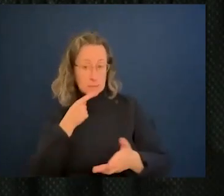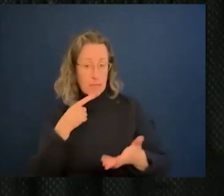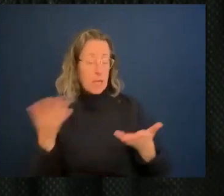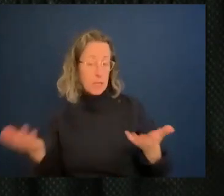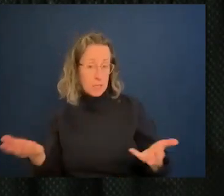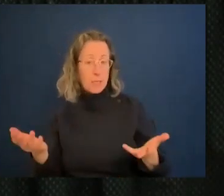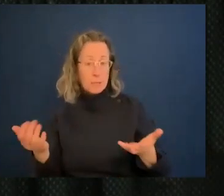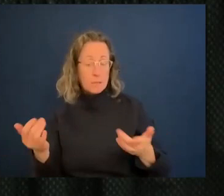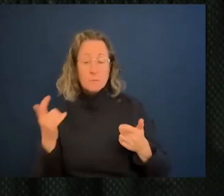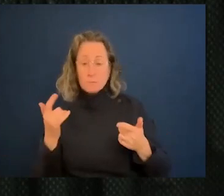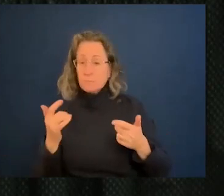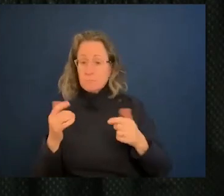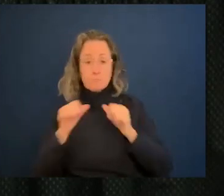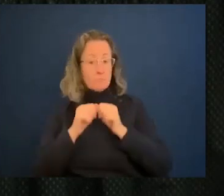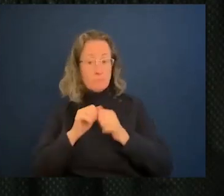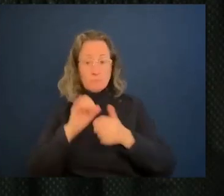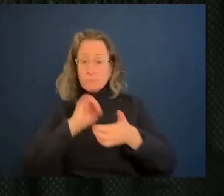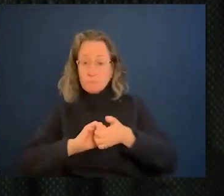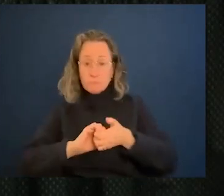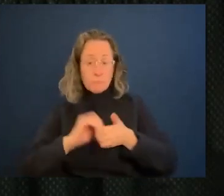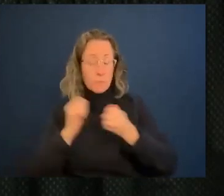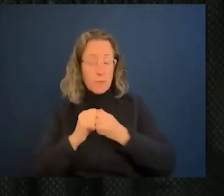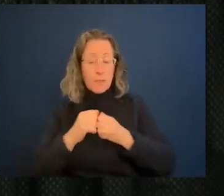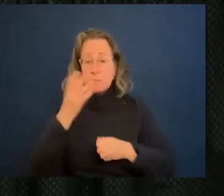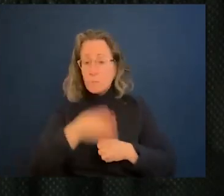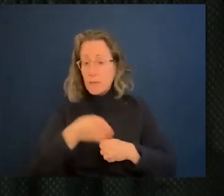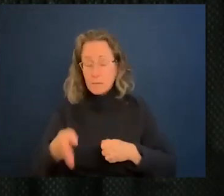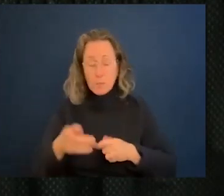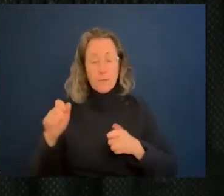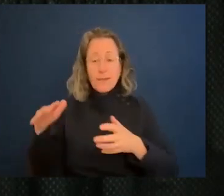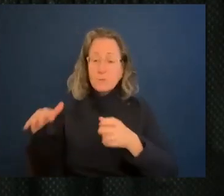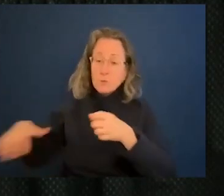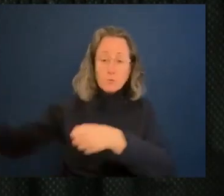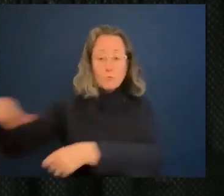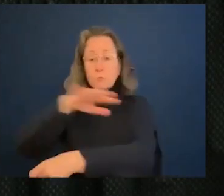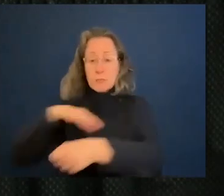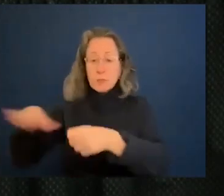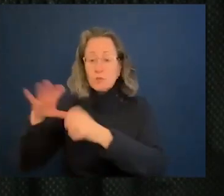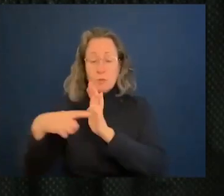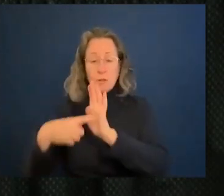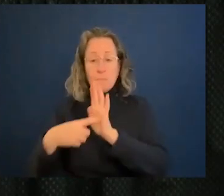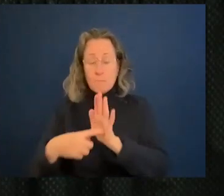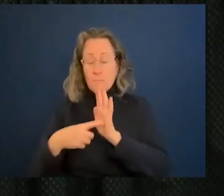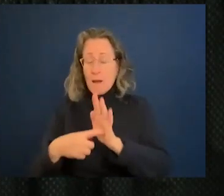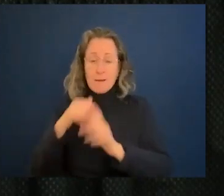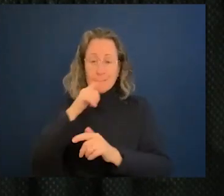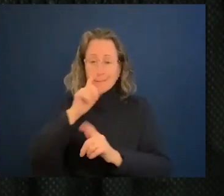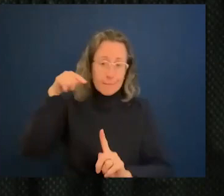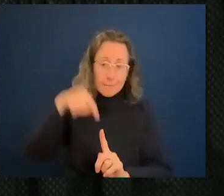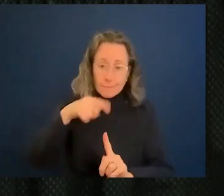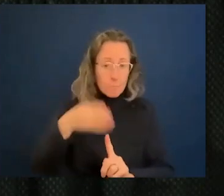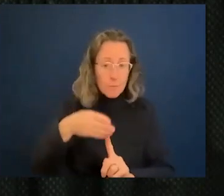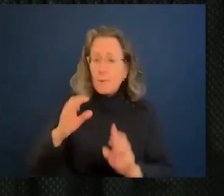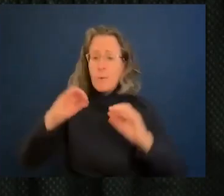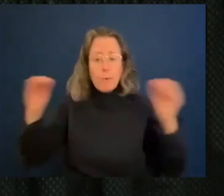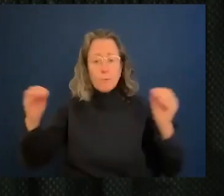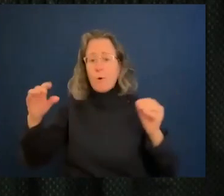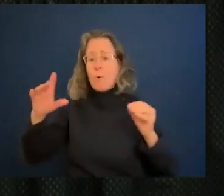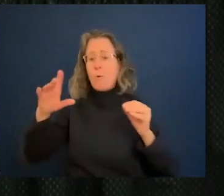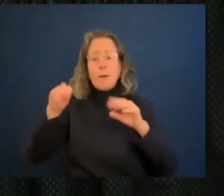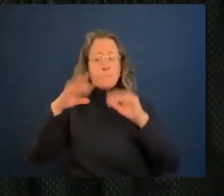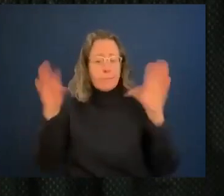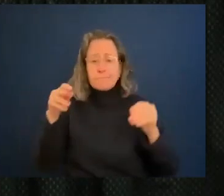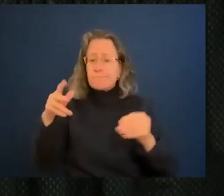continue to work for with the town then it would be in a regional model if they wanted uh and to do it in that way yeah okay